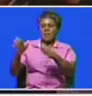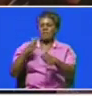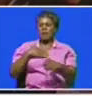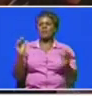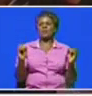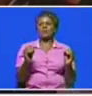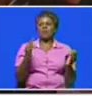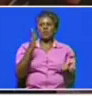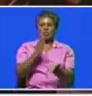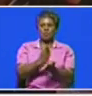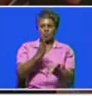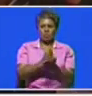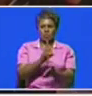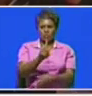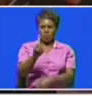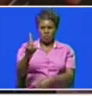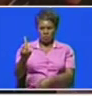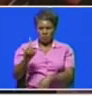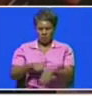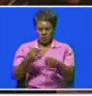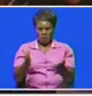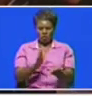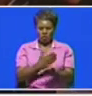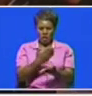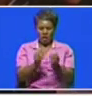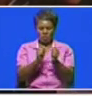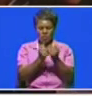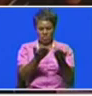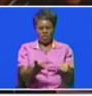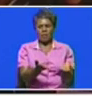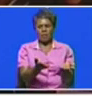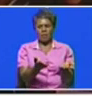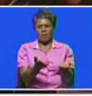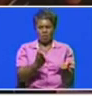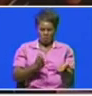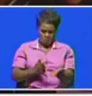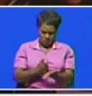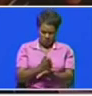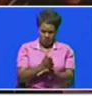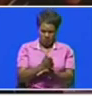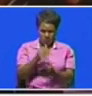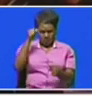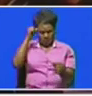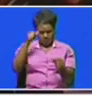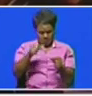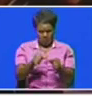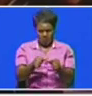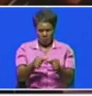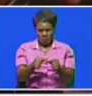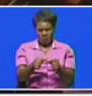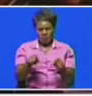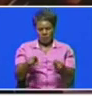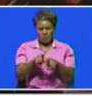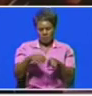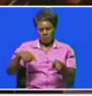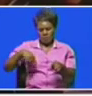Truly, can we throw away all the good moments that we might have shared with them? Honestly, the memories are and will always